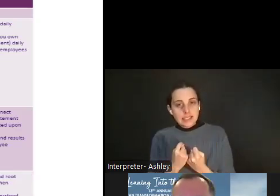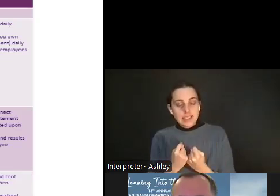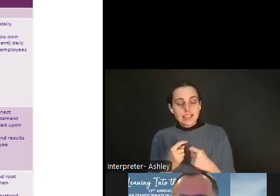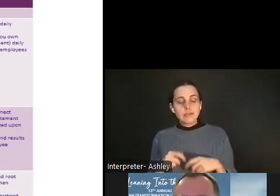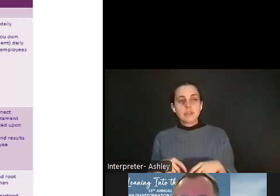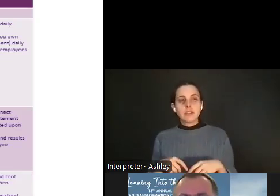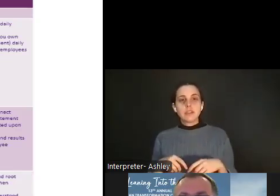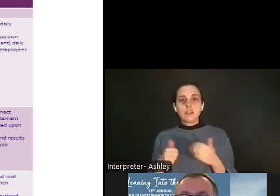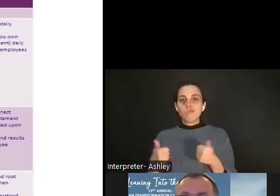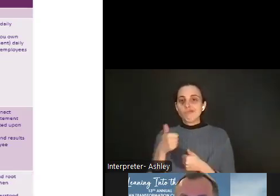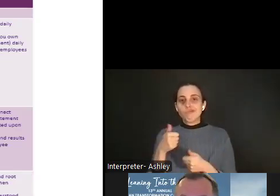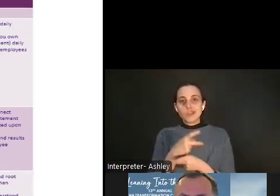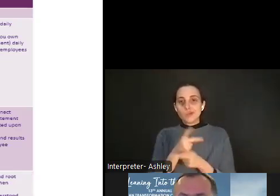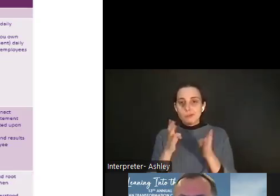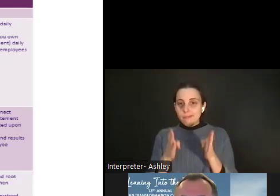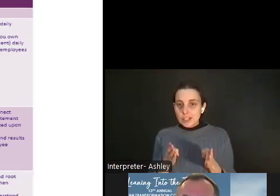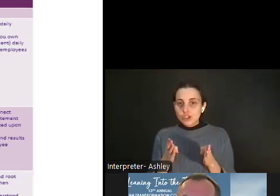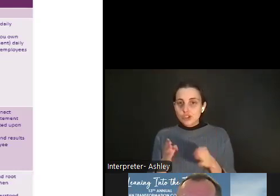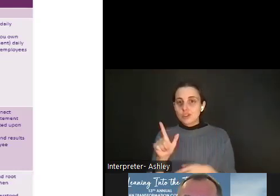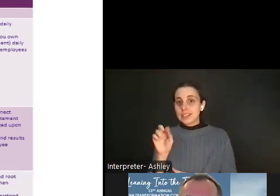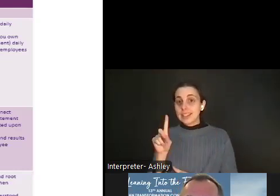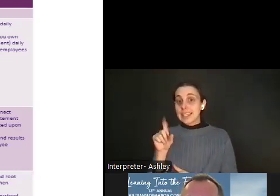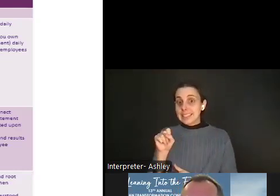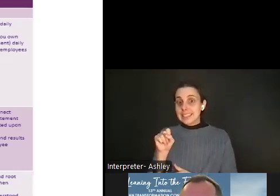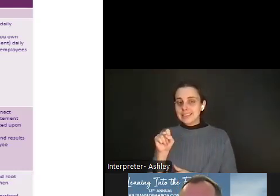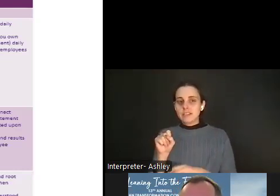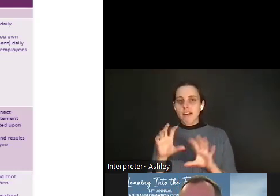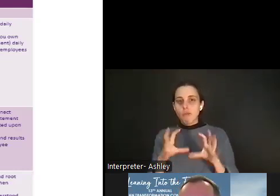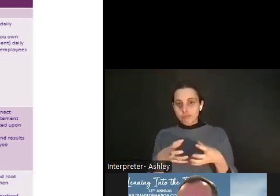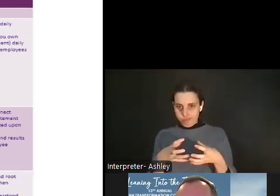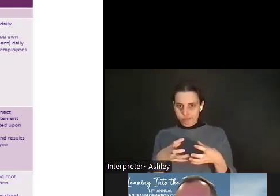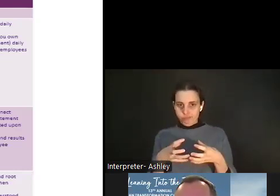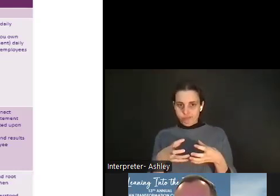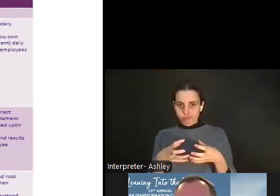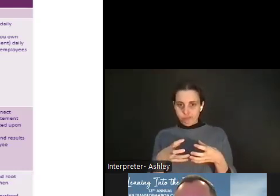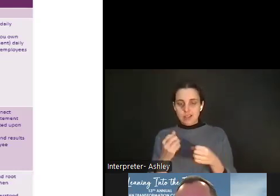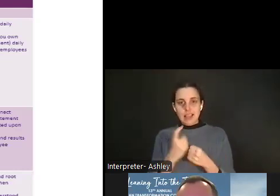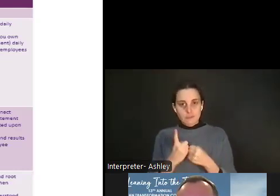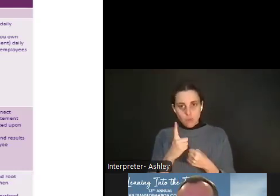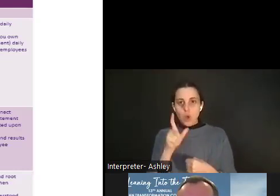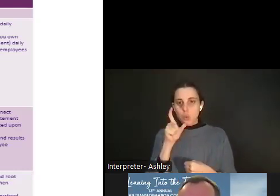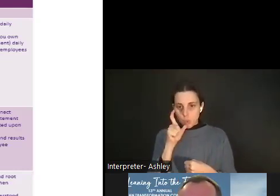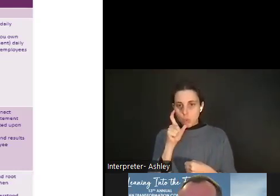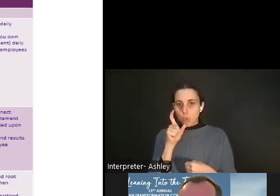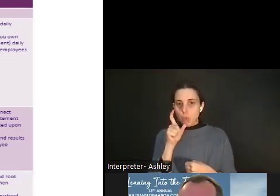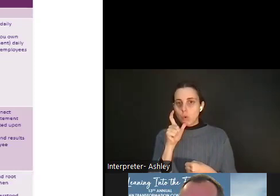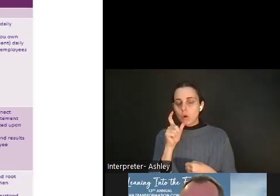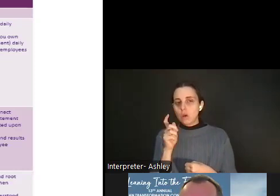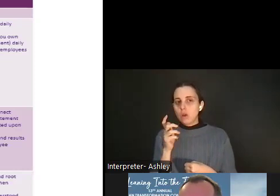our supervisors, and it's our leads, right? So everybody that's close to a staff that's